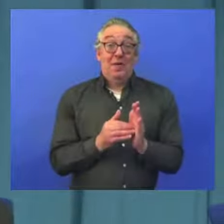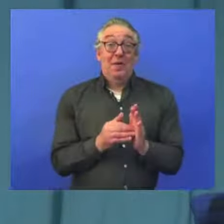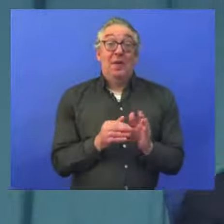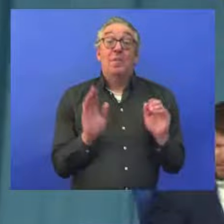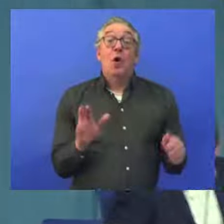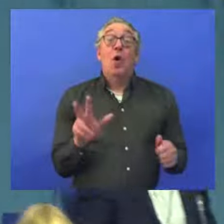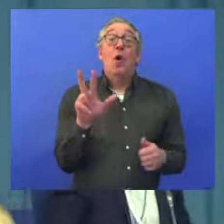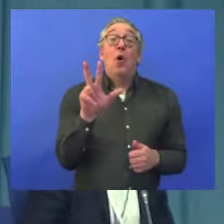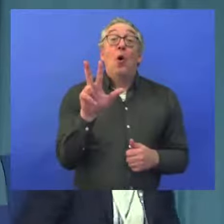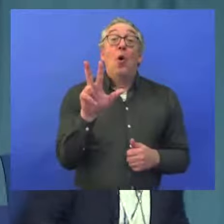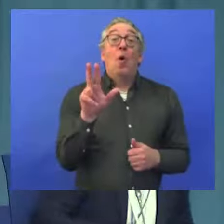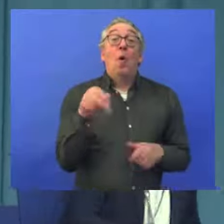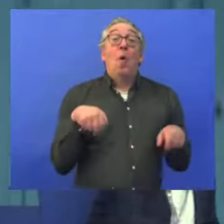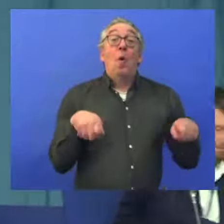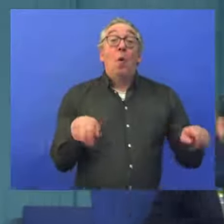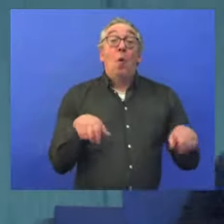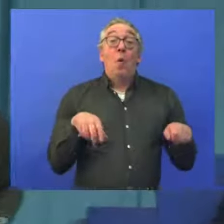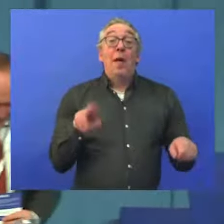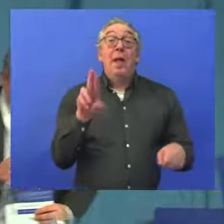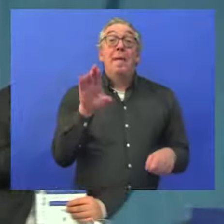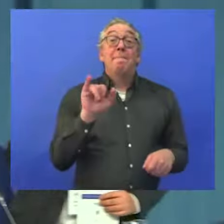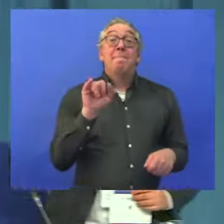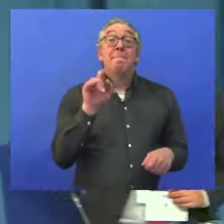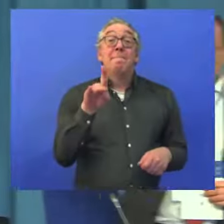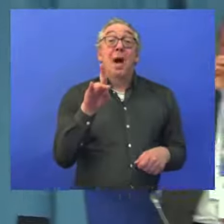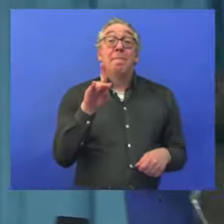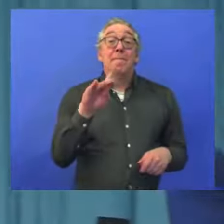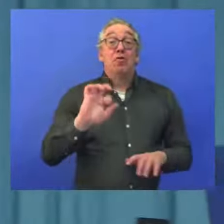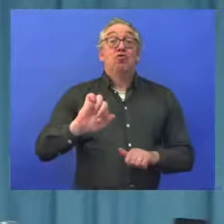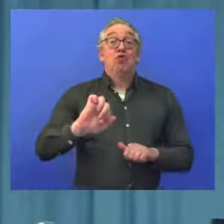panel discussion. I'm just going to take this gentleman down